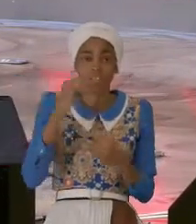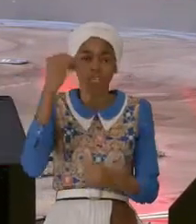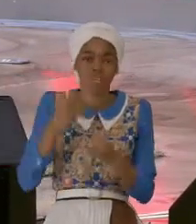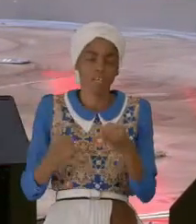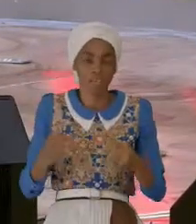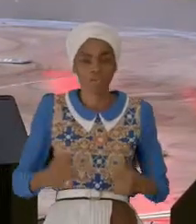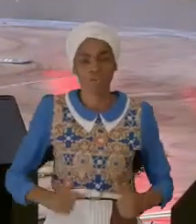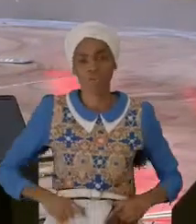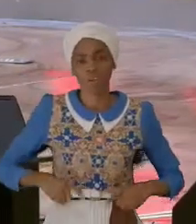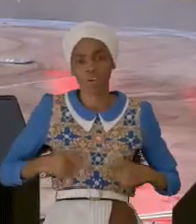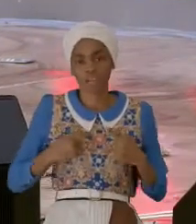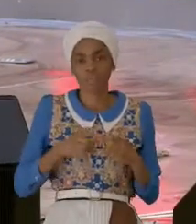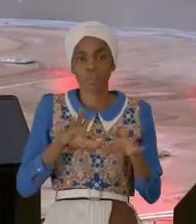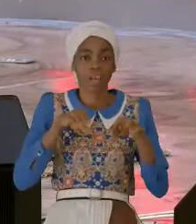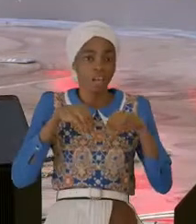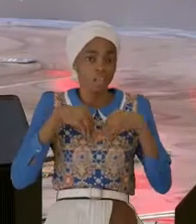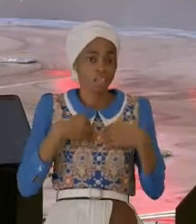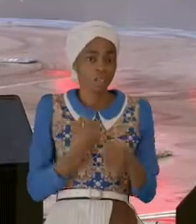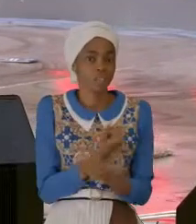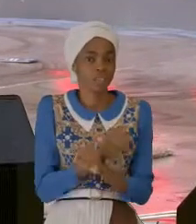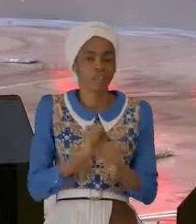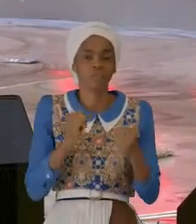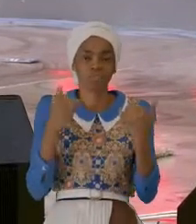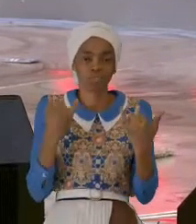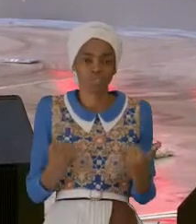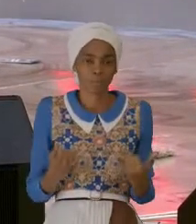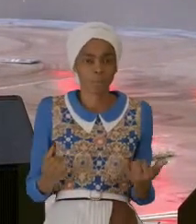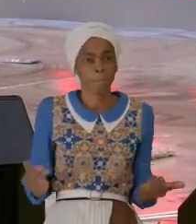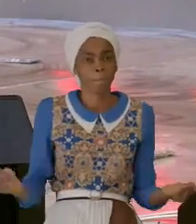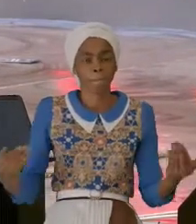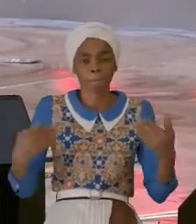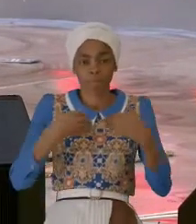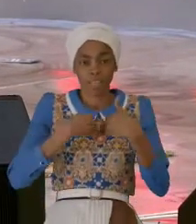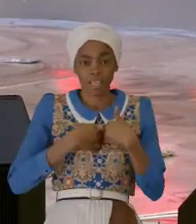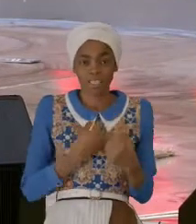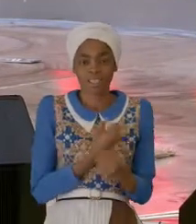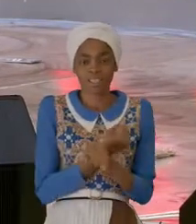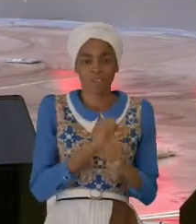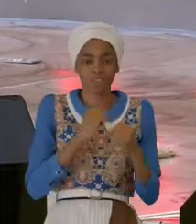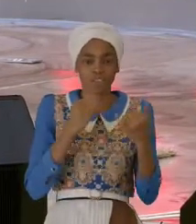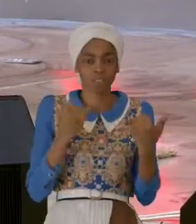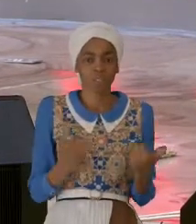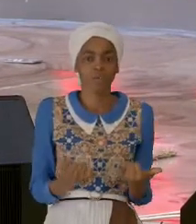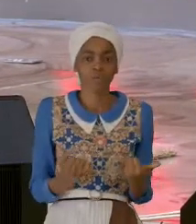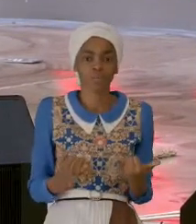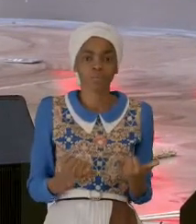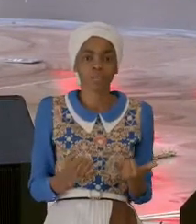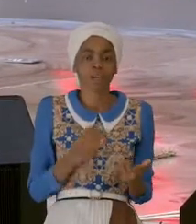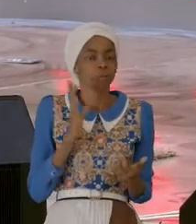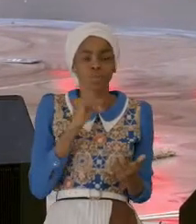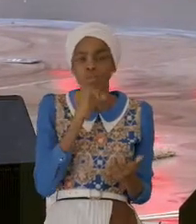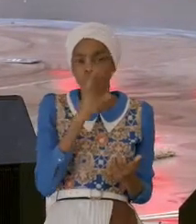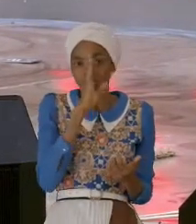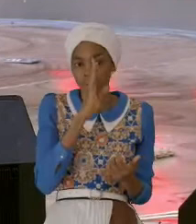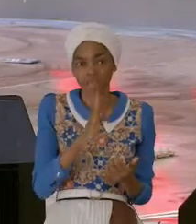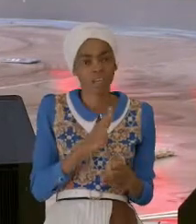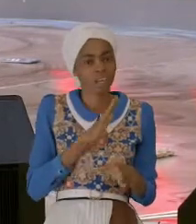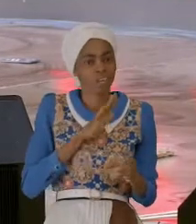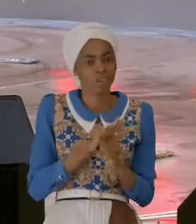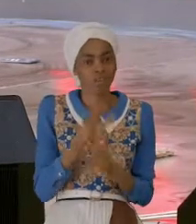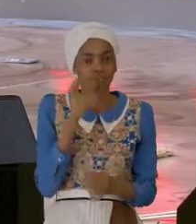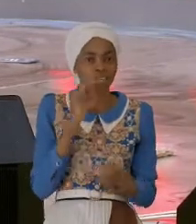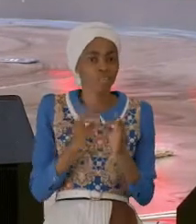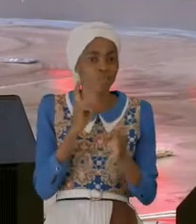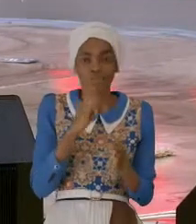accepting salvation now possessing salvation now will not be enough if you don't